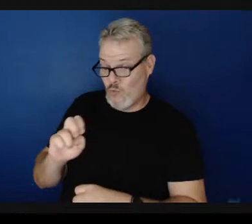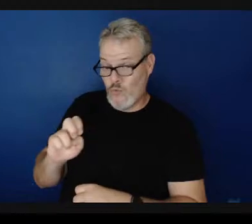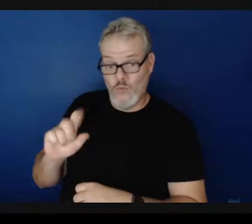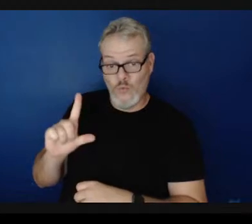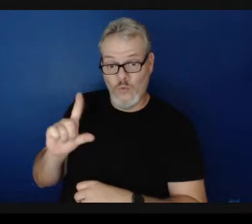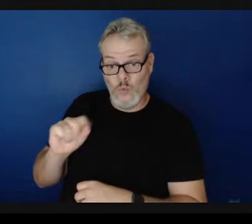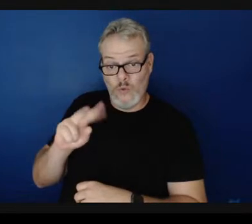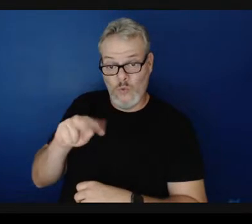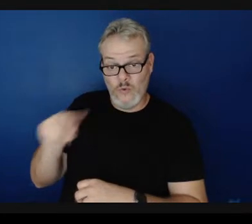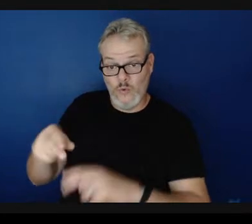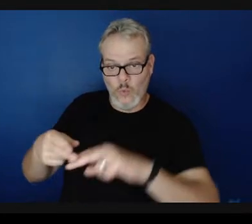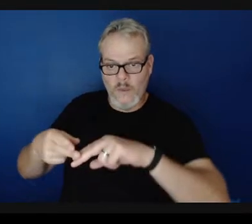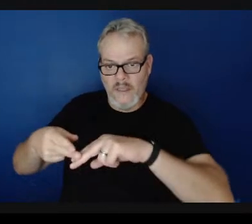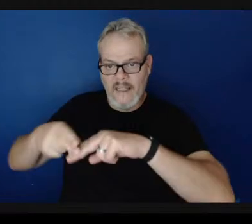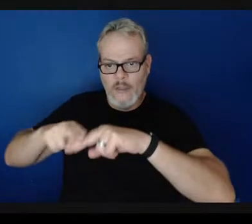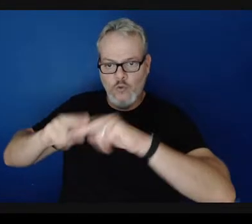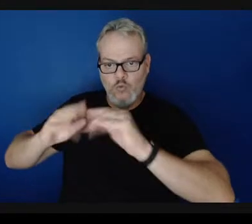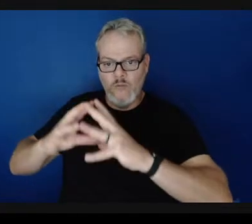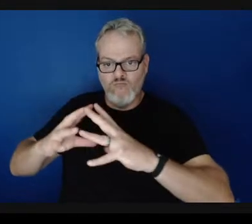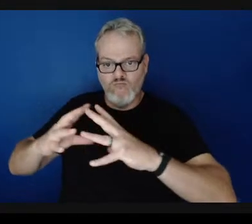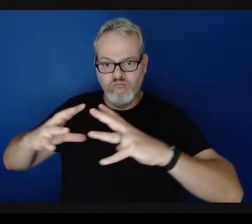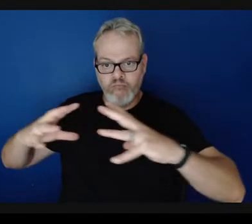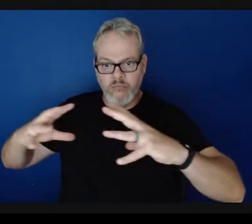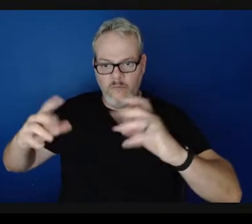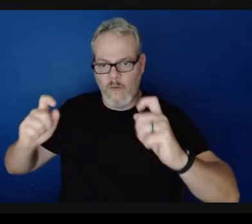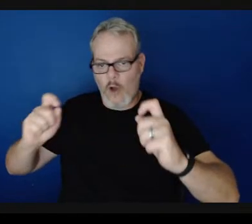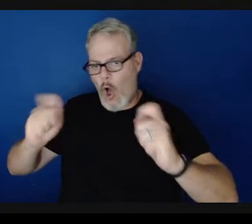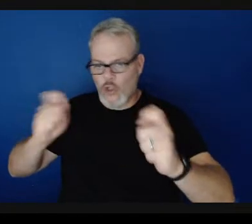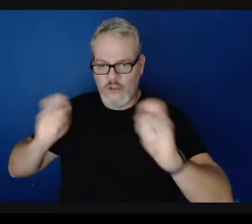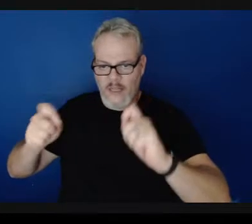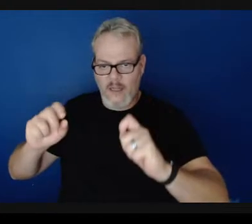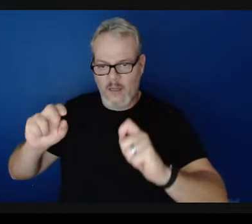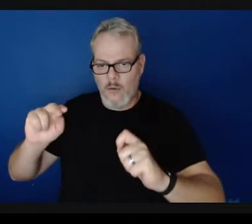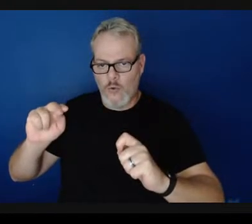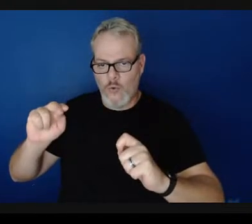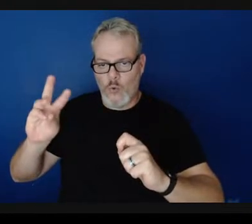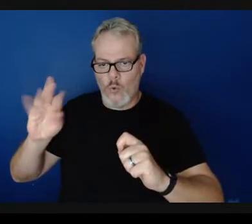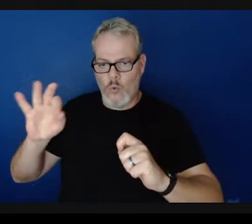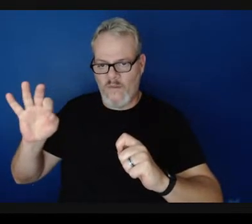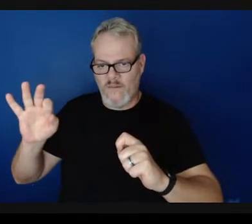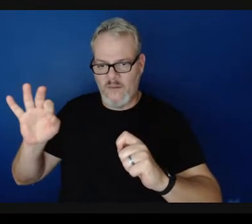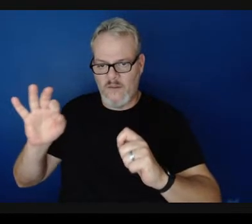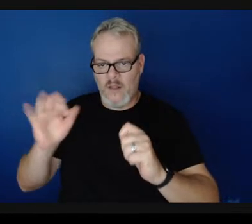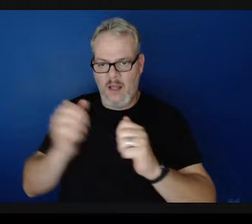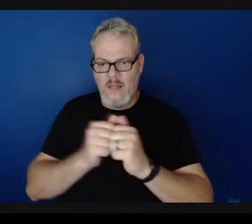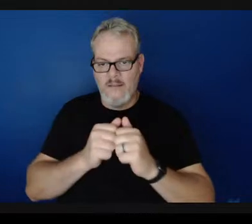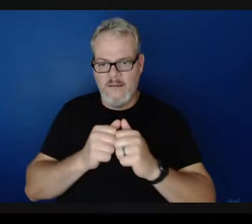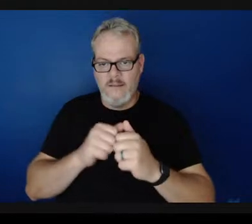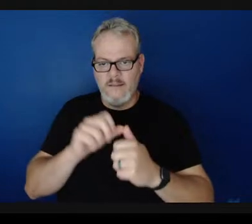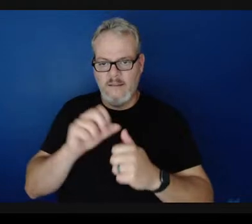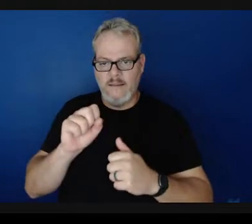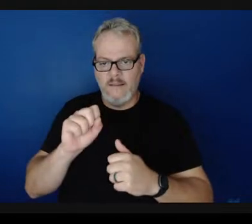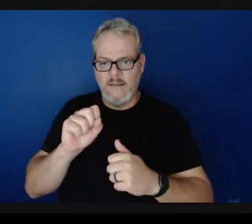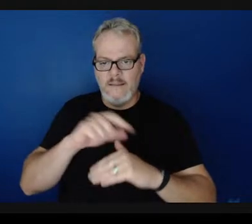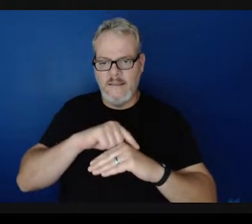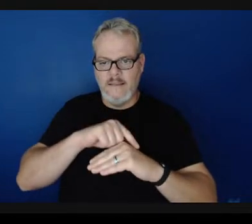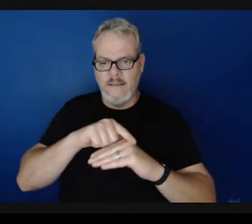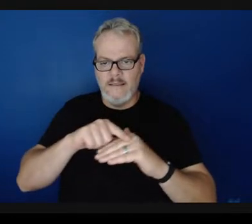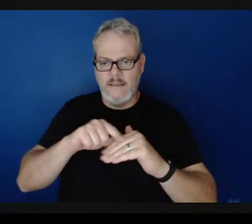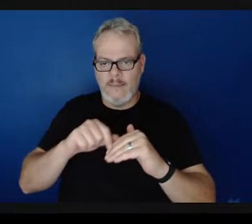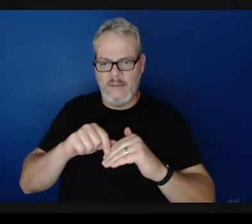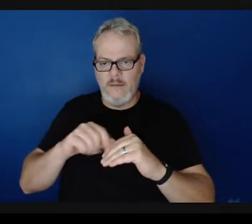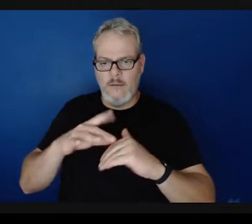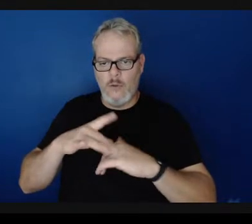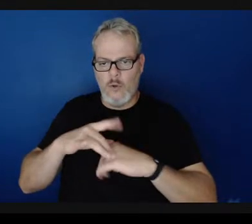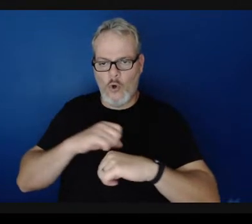inflation, alternating northwest faults and the summit earthquakes swarms. And they imagine that being the ascension